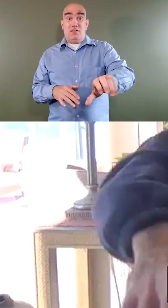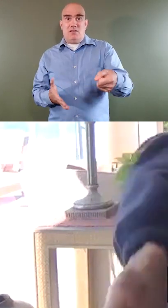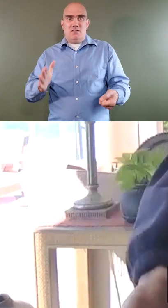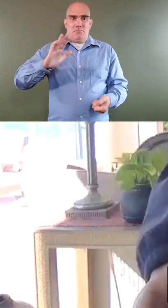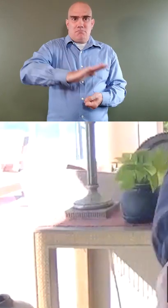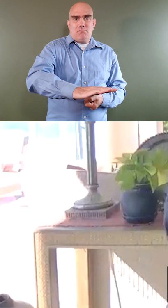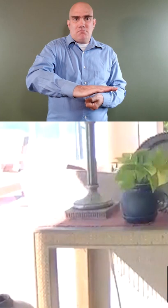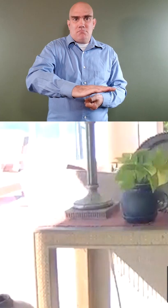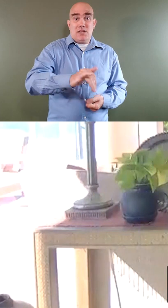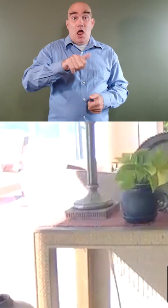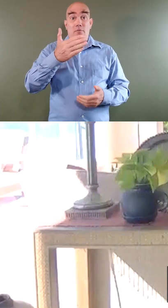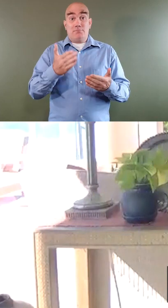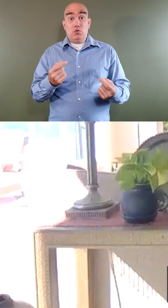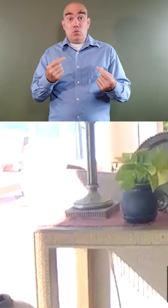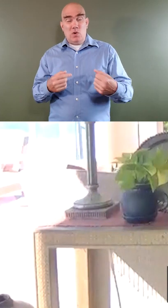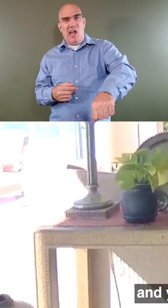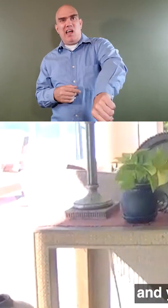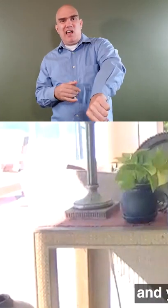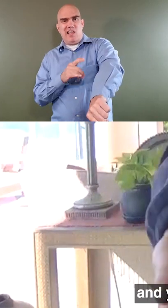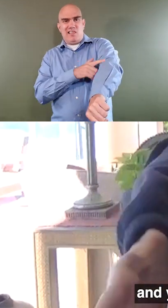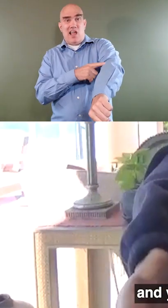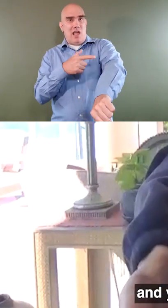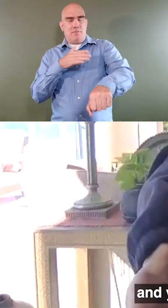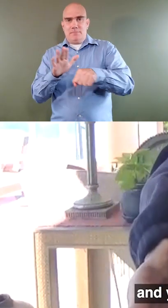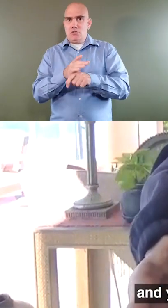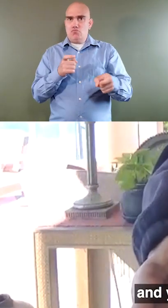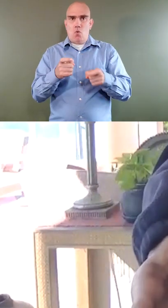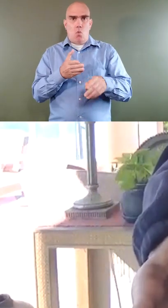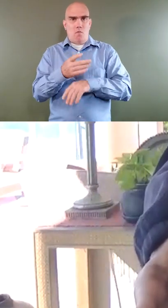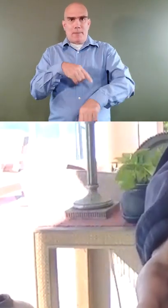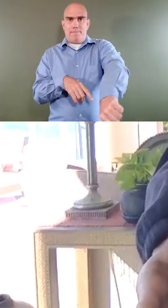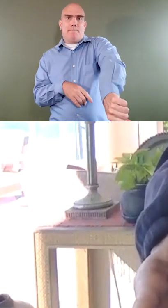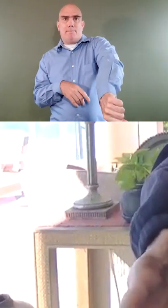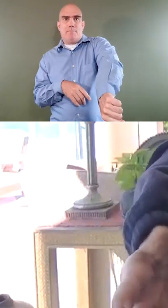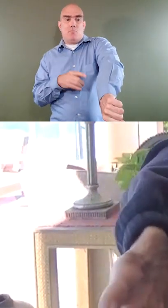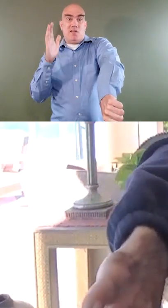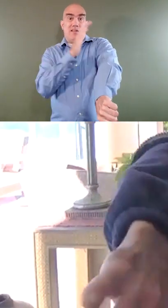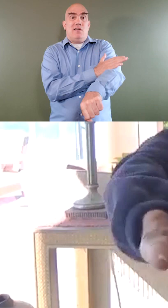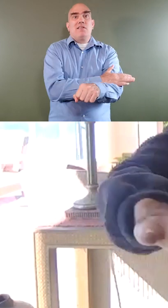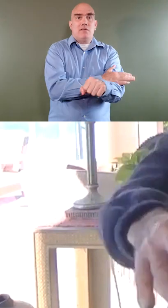And now the other person's in this situation and you have total control over it.